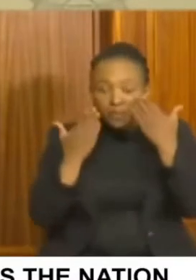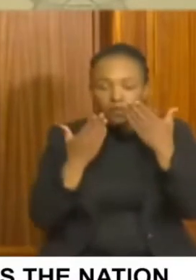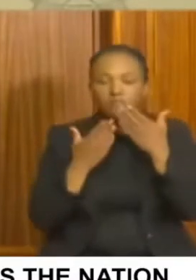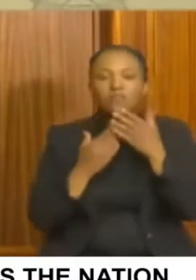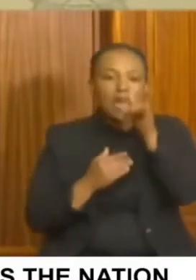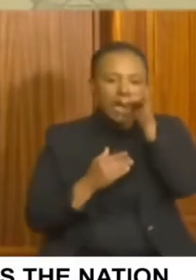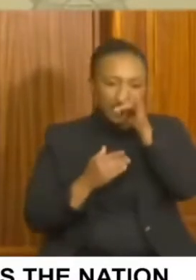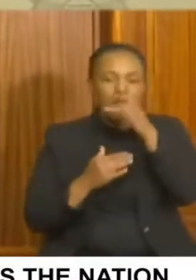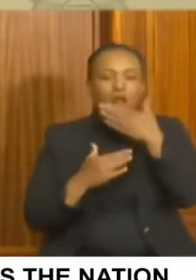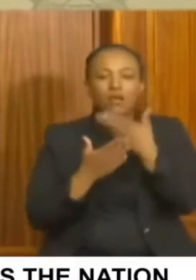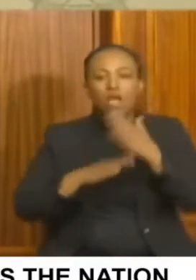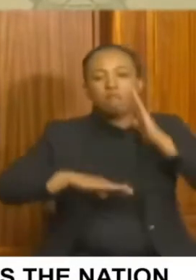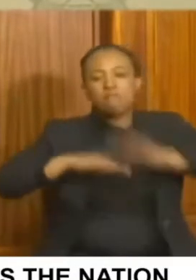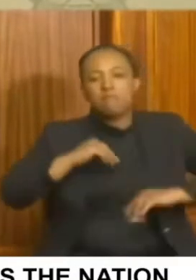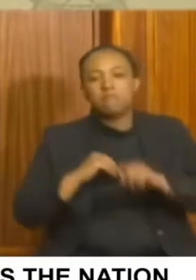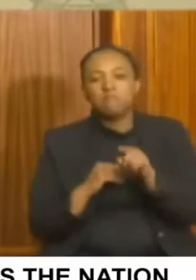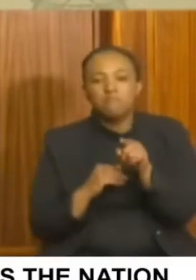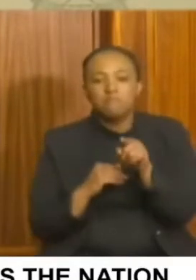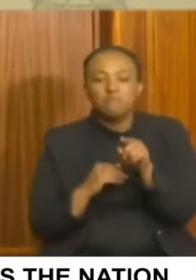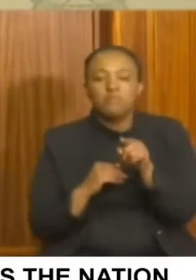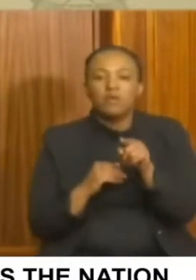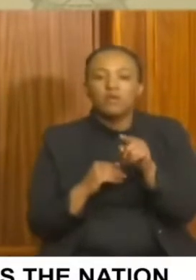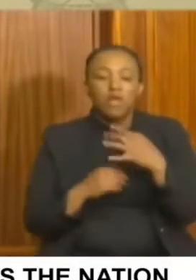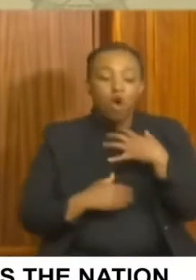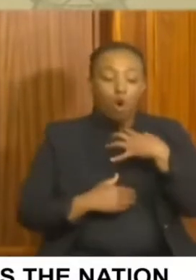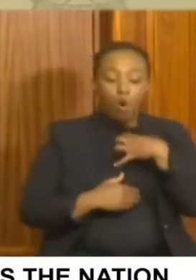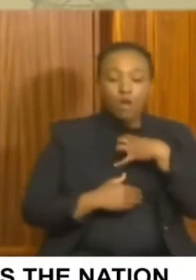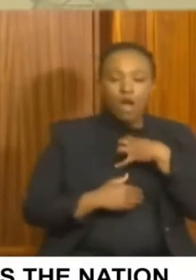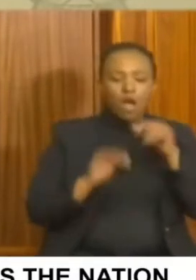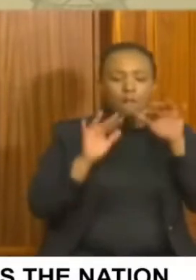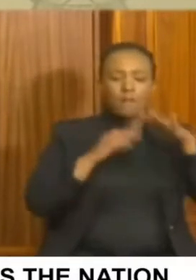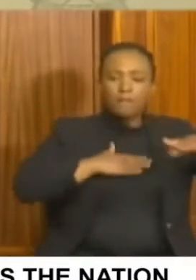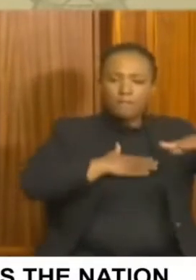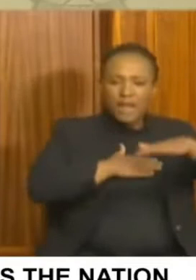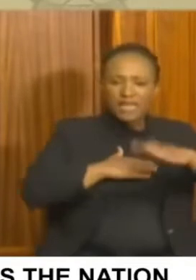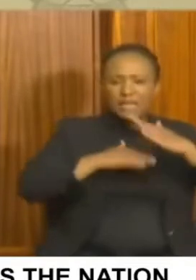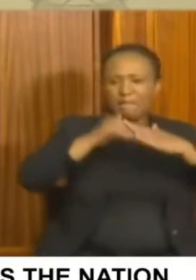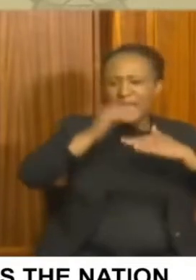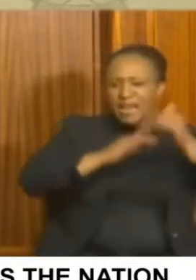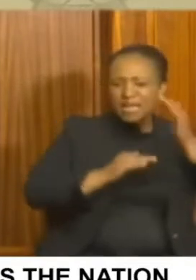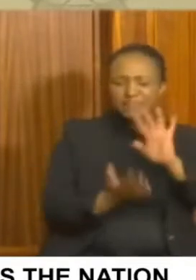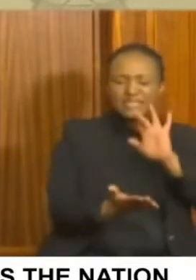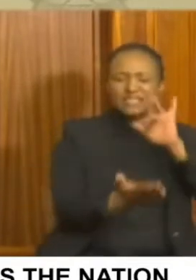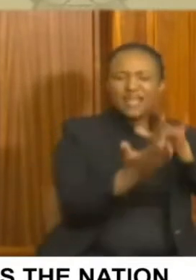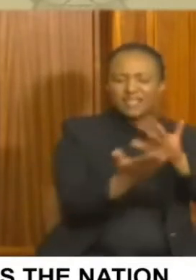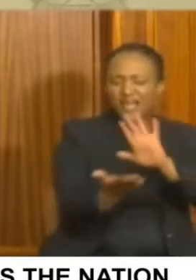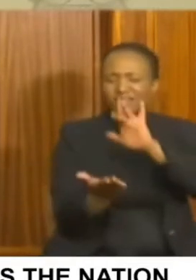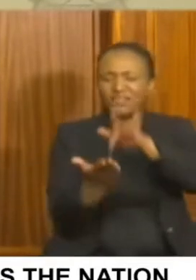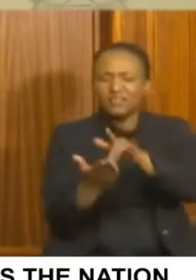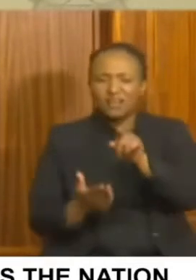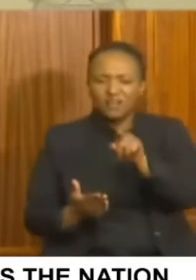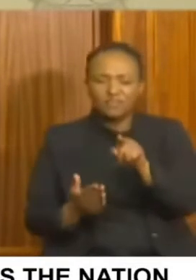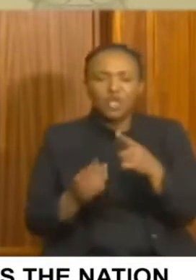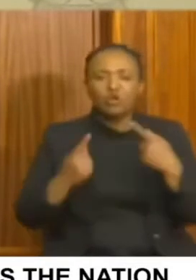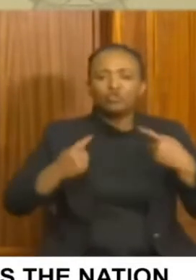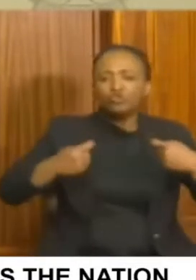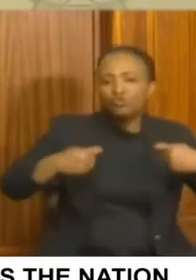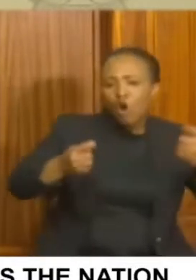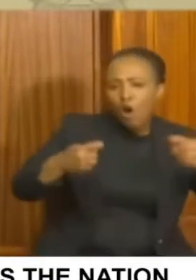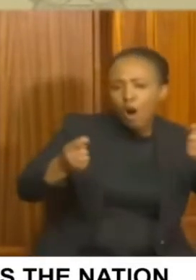It's a regulation, dipshit. The owners and managers of public buildings, centers,